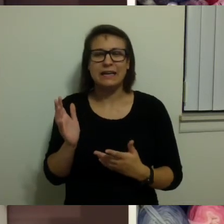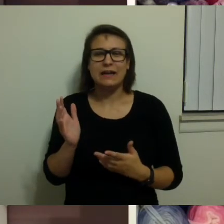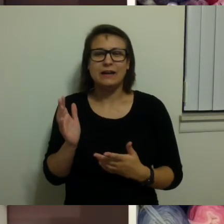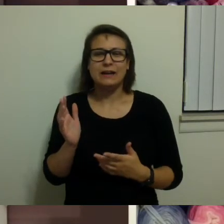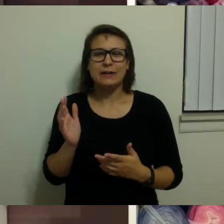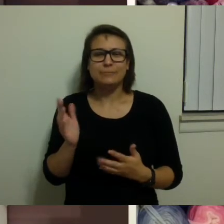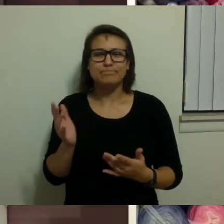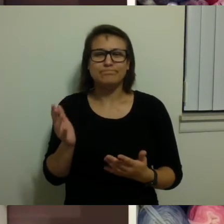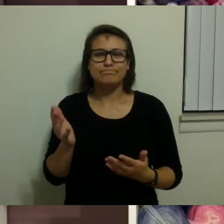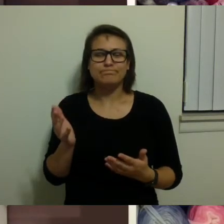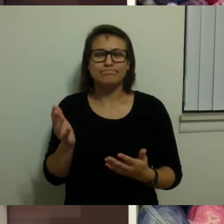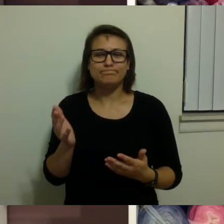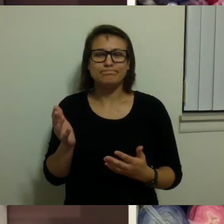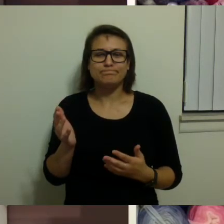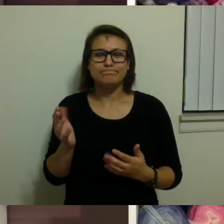And